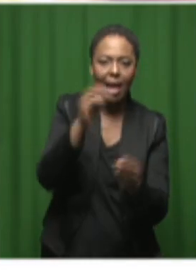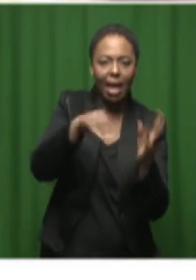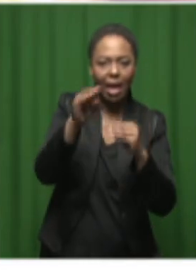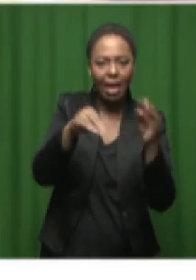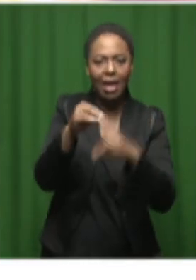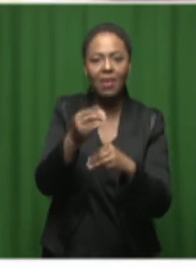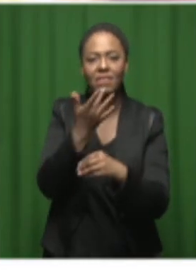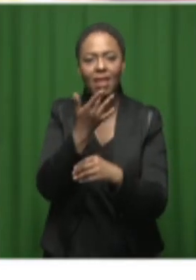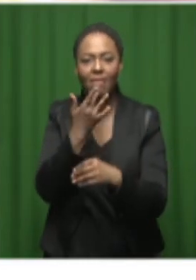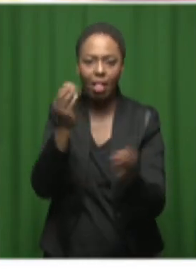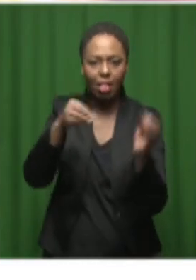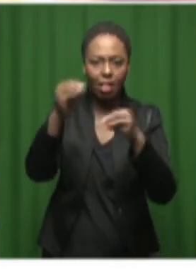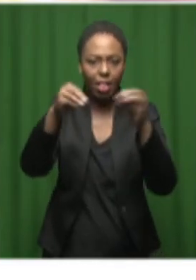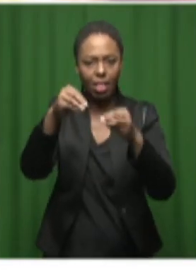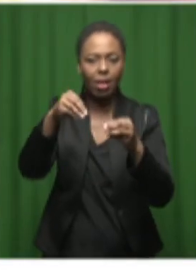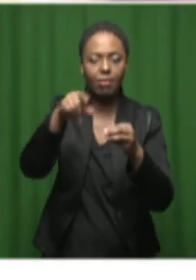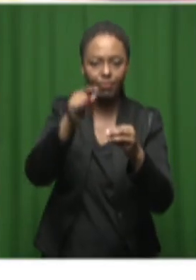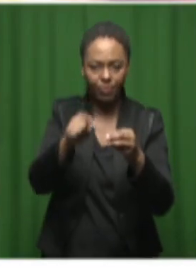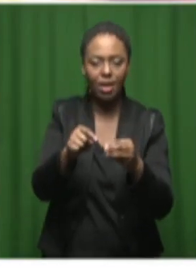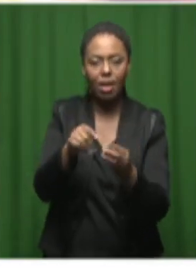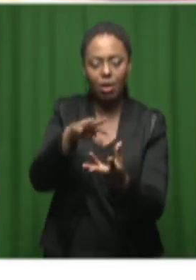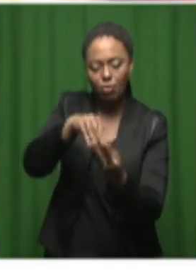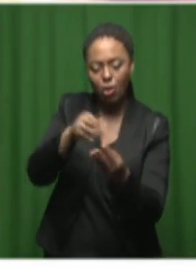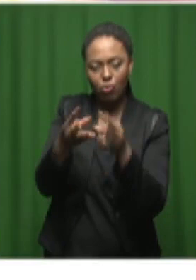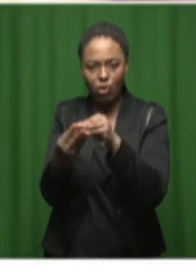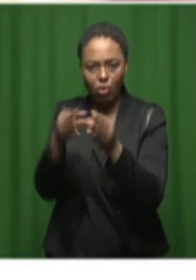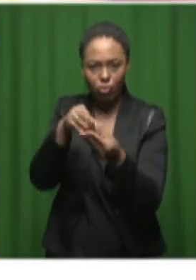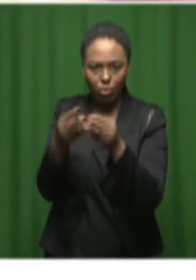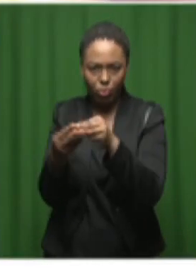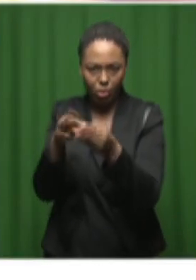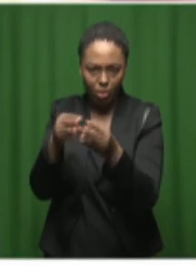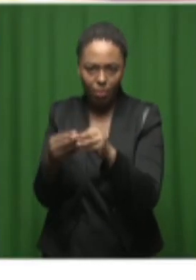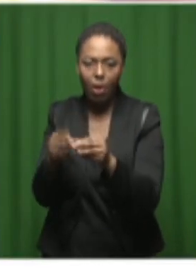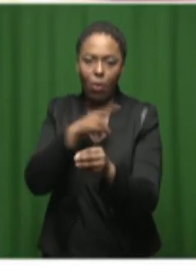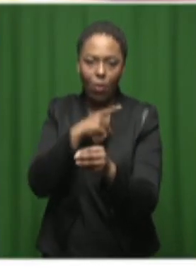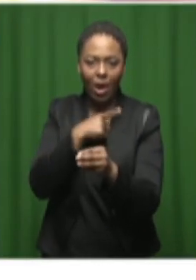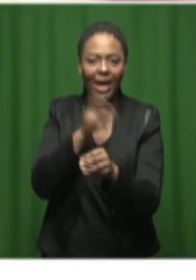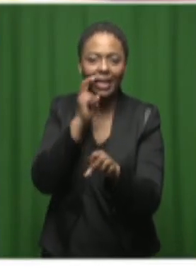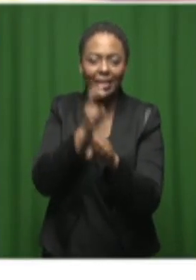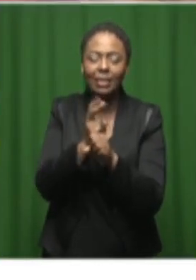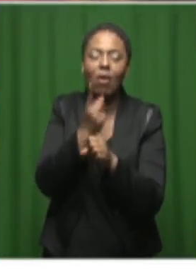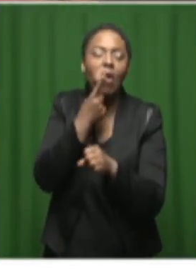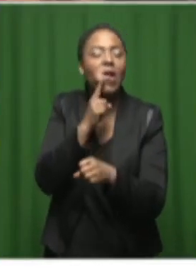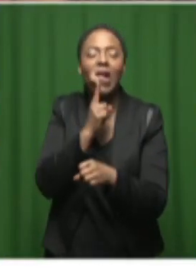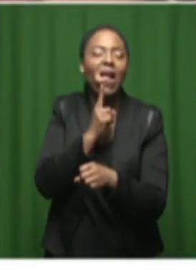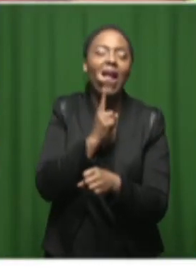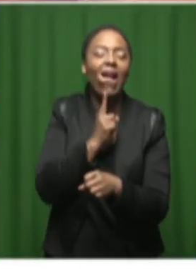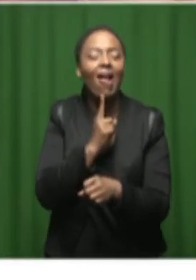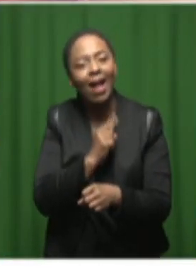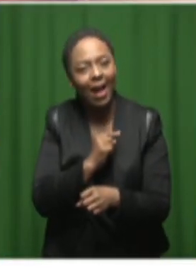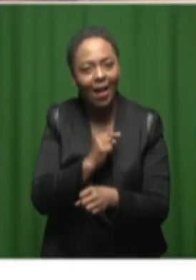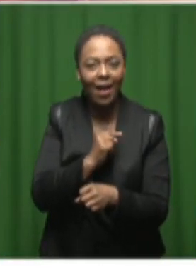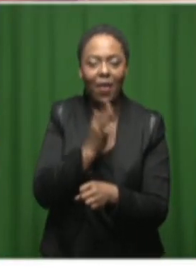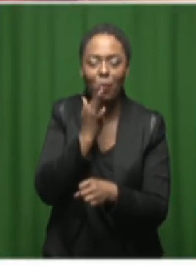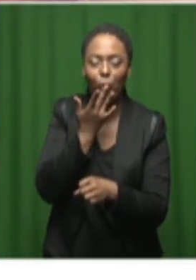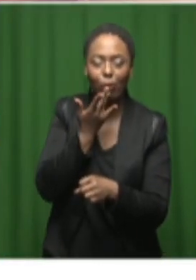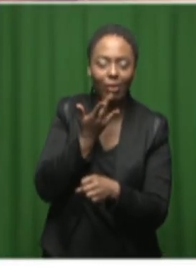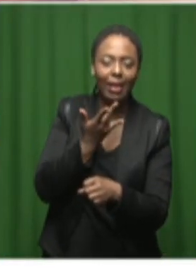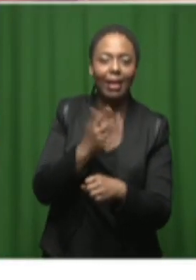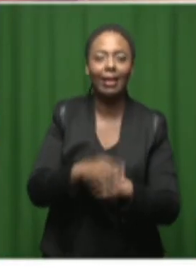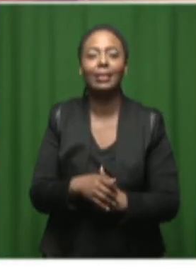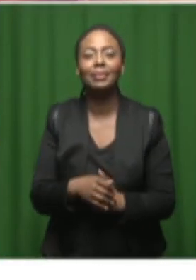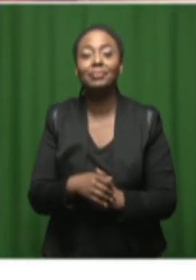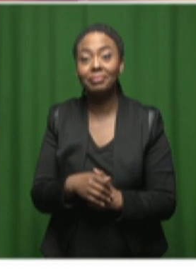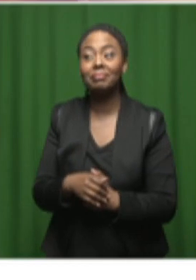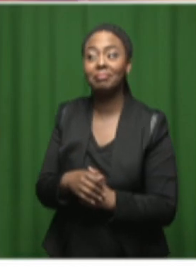goes into the dumpling. So, it's like a finger-licking thing. Right. And I see on your